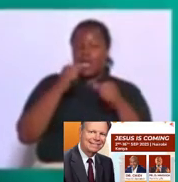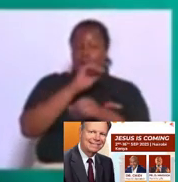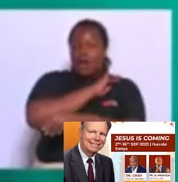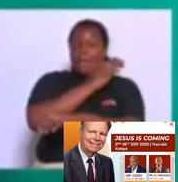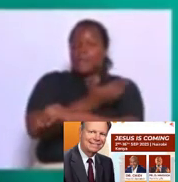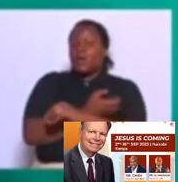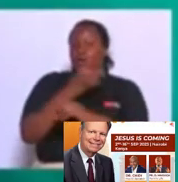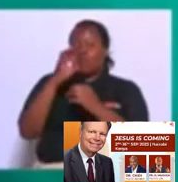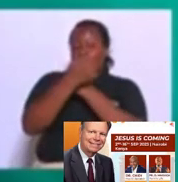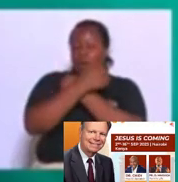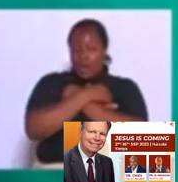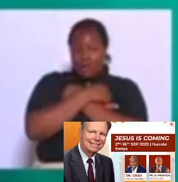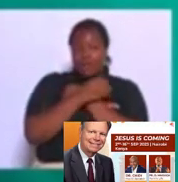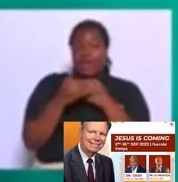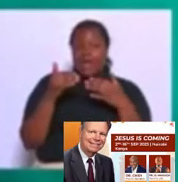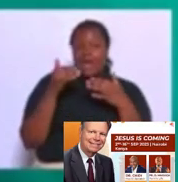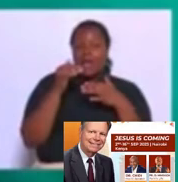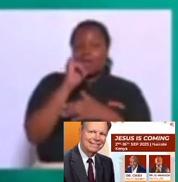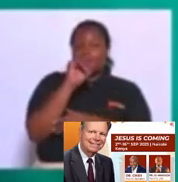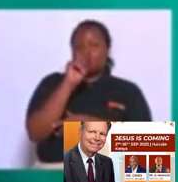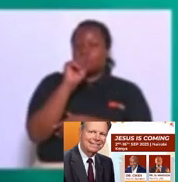love, intimacy, and